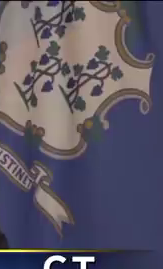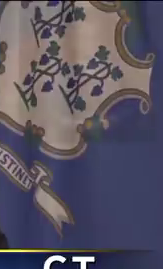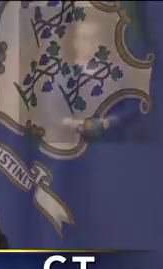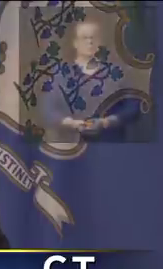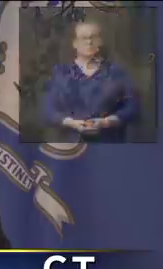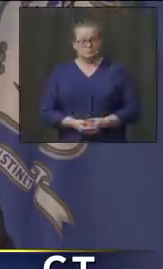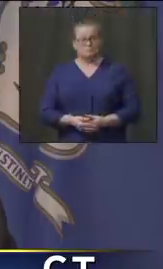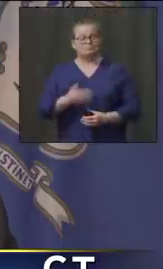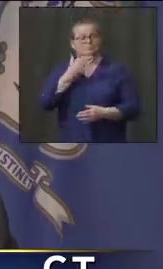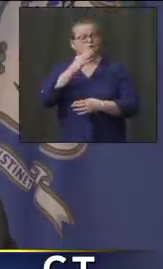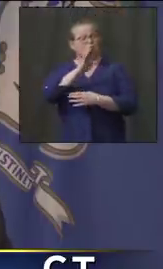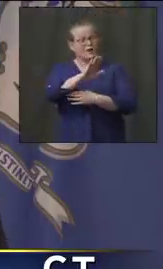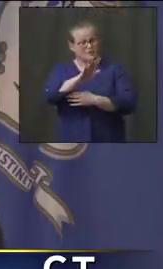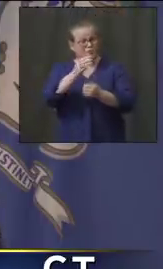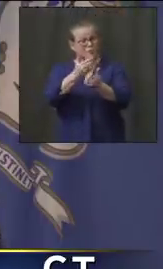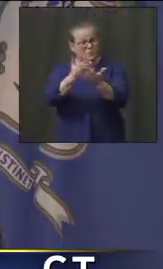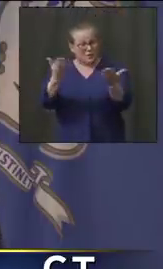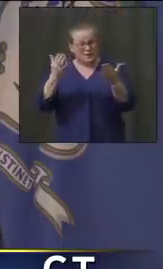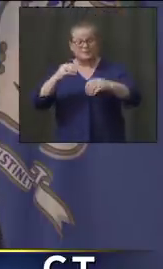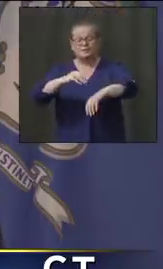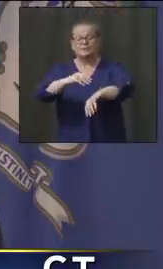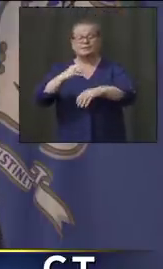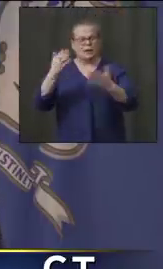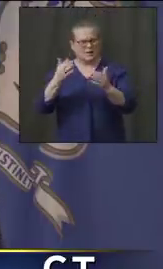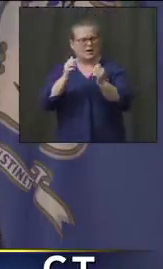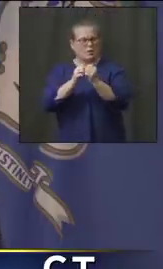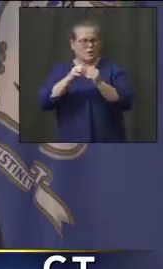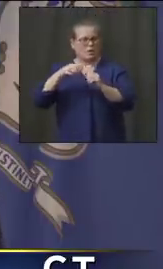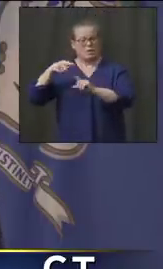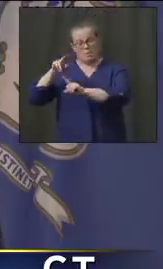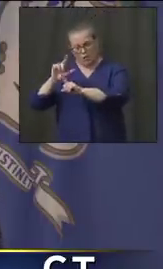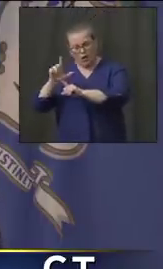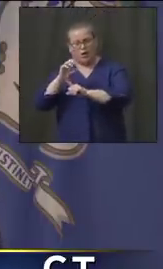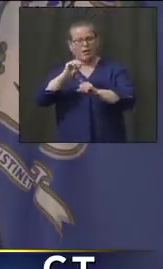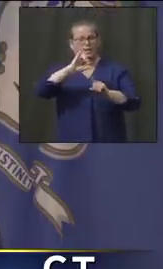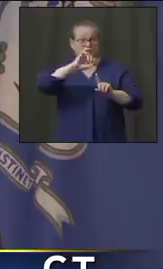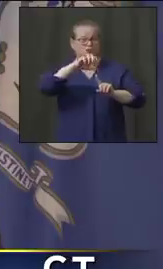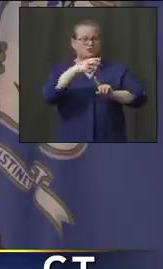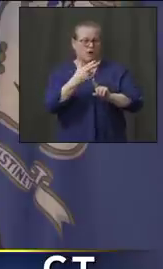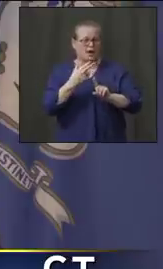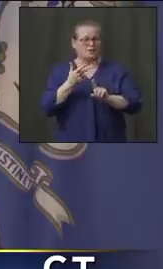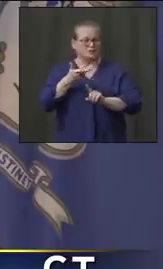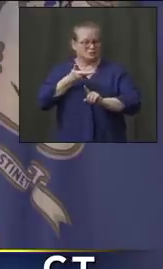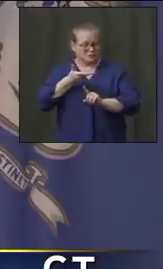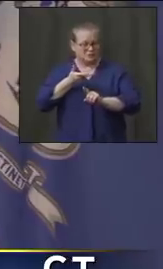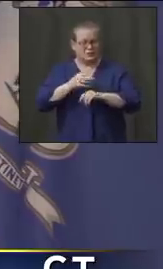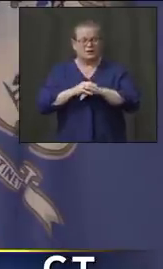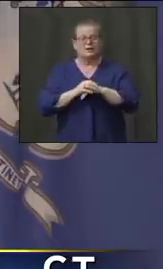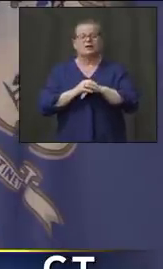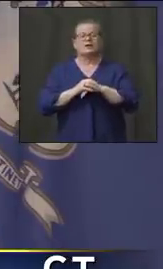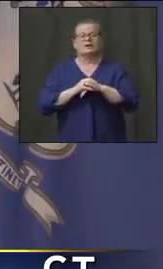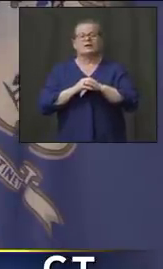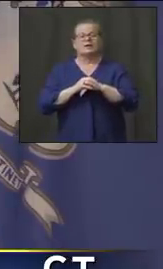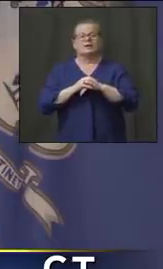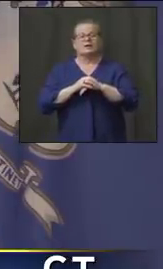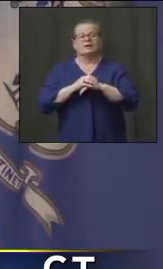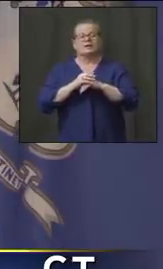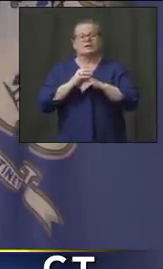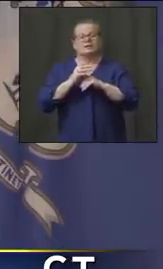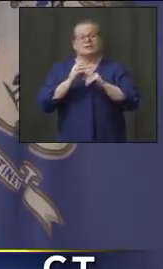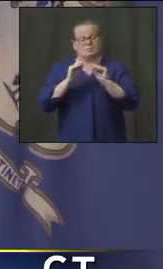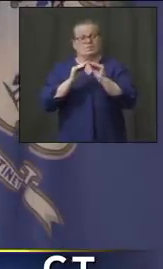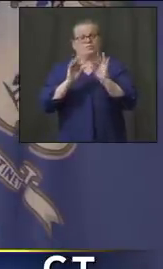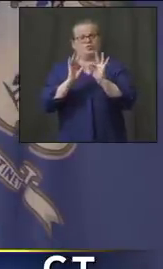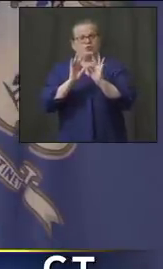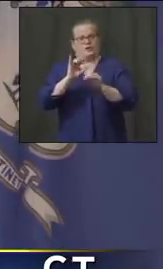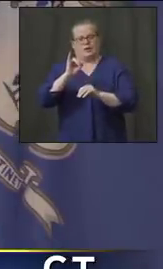All right, good afternoon, everybody. Here with Paul and Josh, and just as importantly, more importantly,